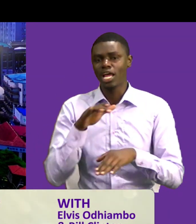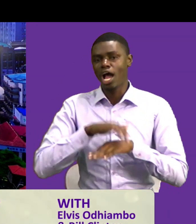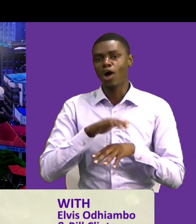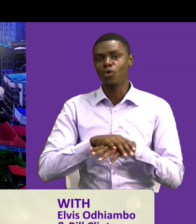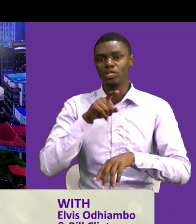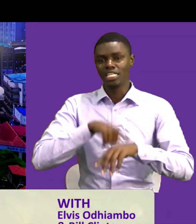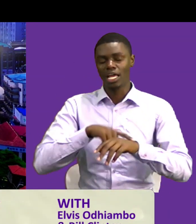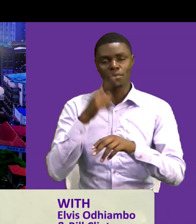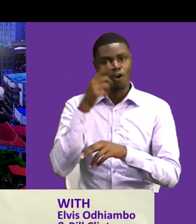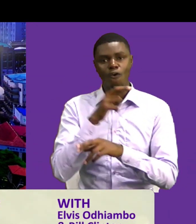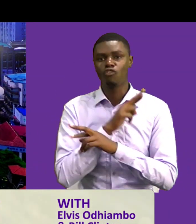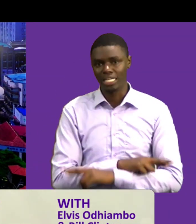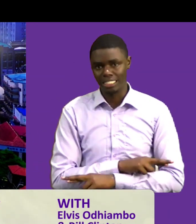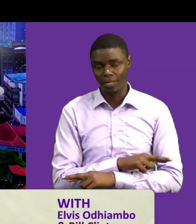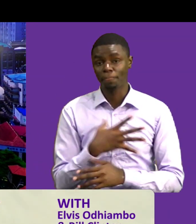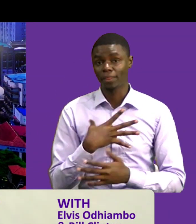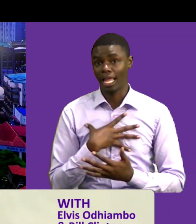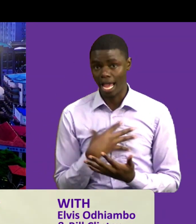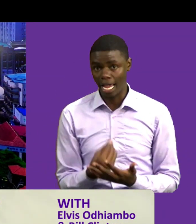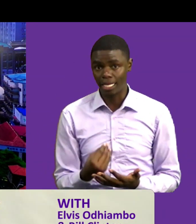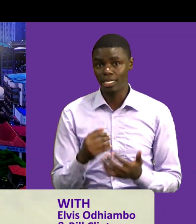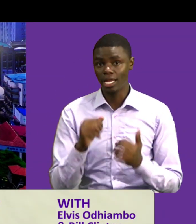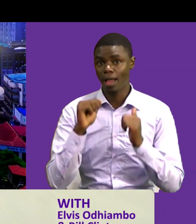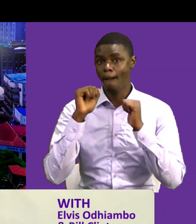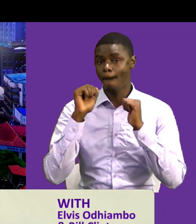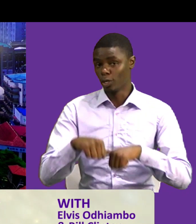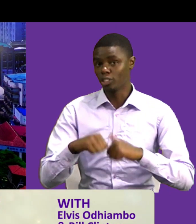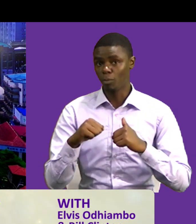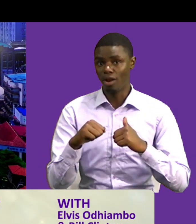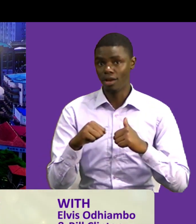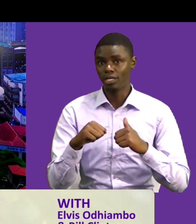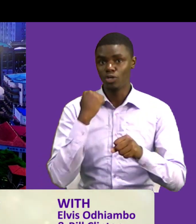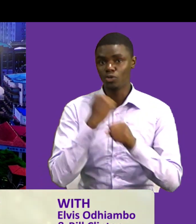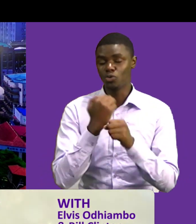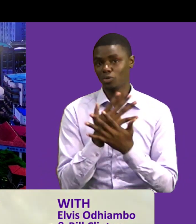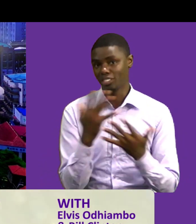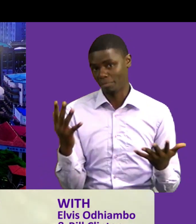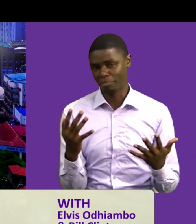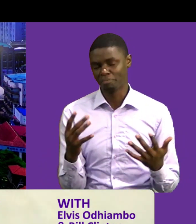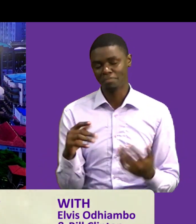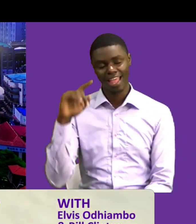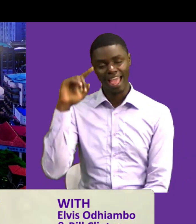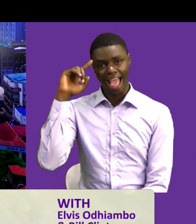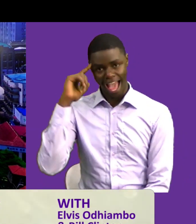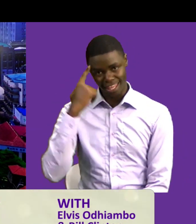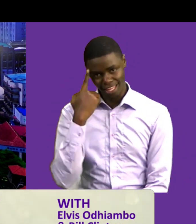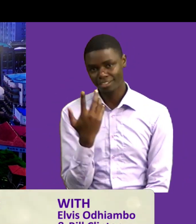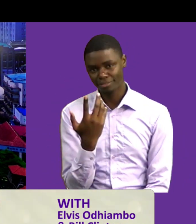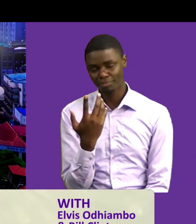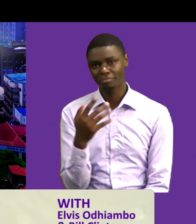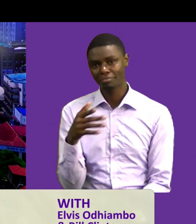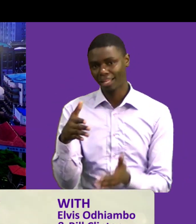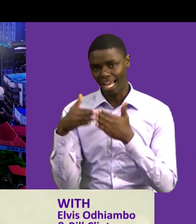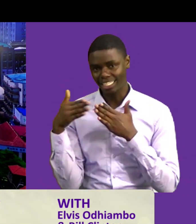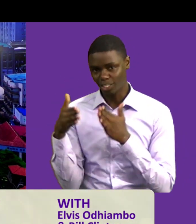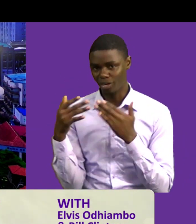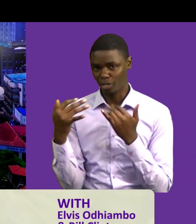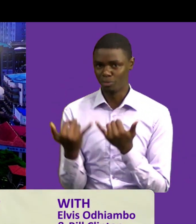for resting and at least they can do something. I think at